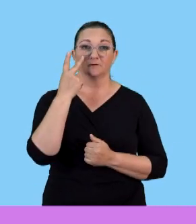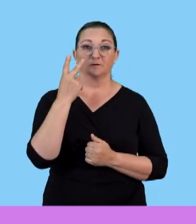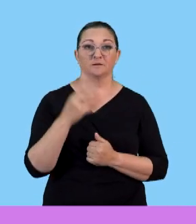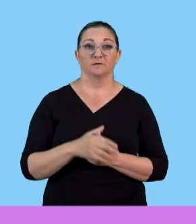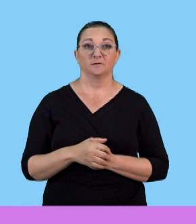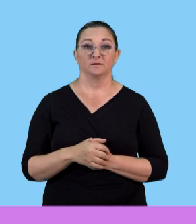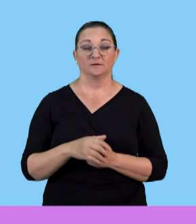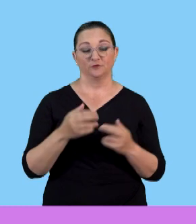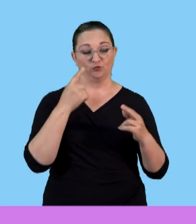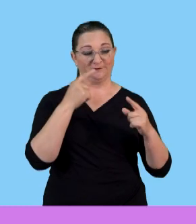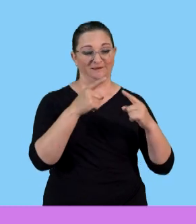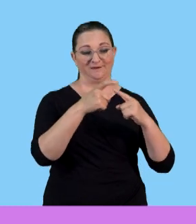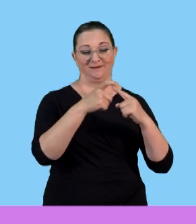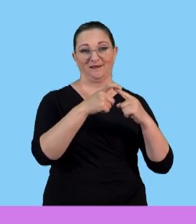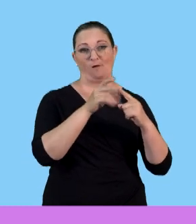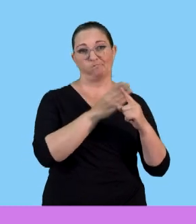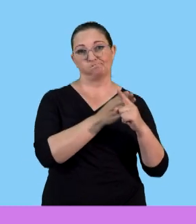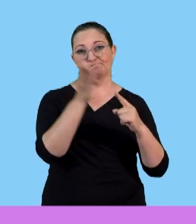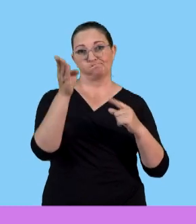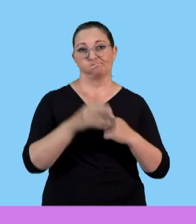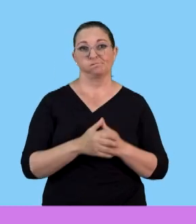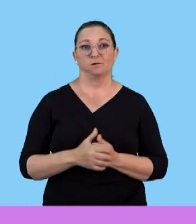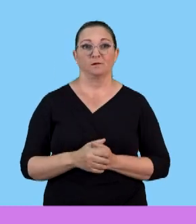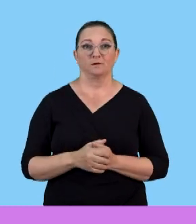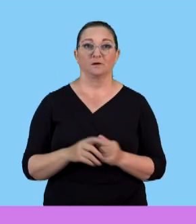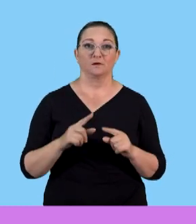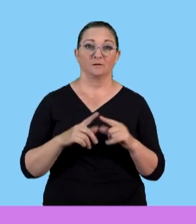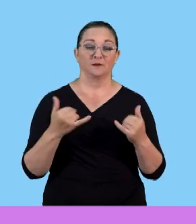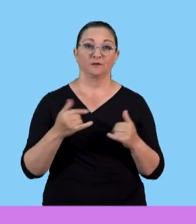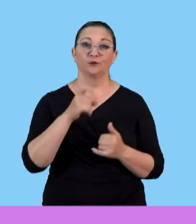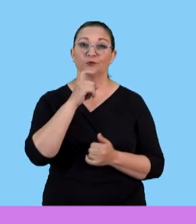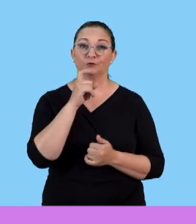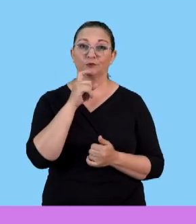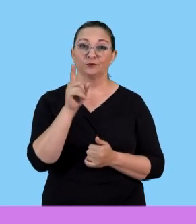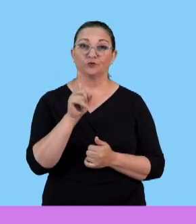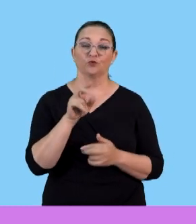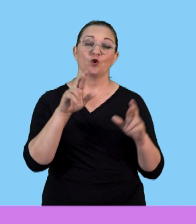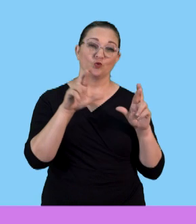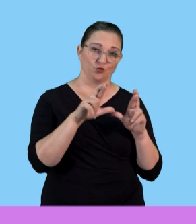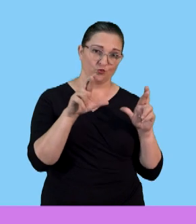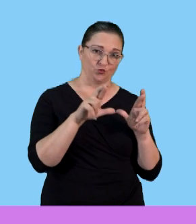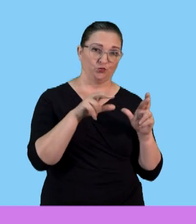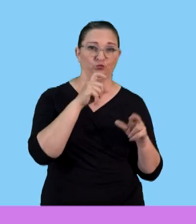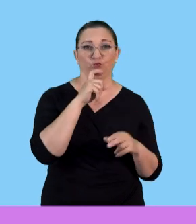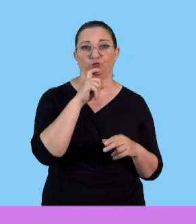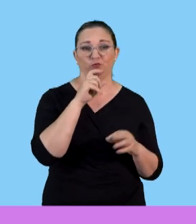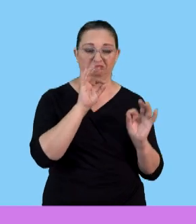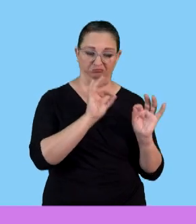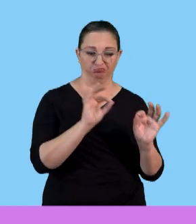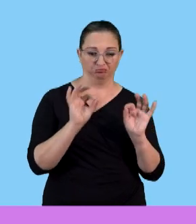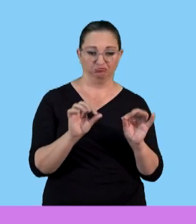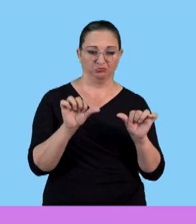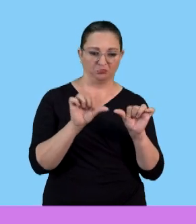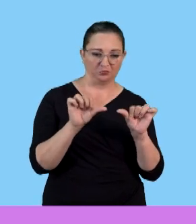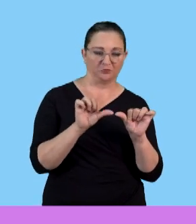your straight line. So now, according to what you'll be using your ruler, doing